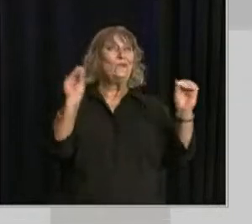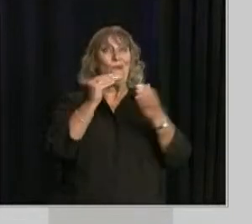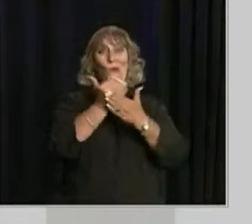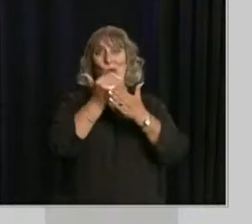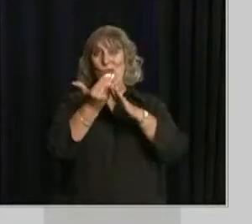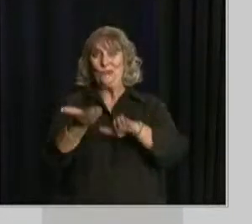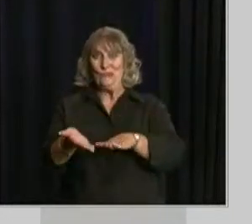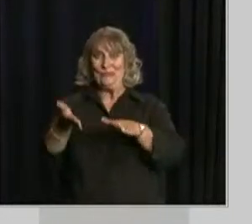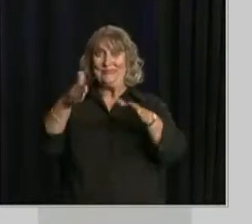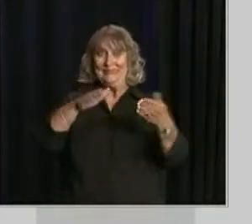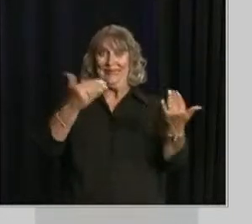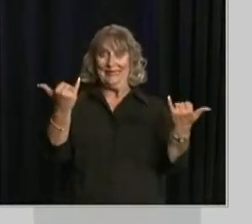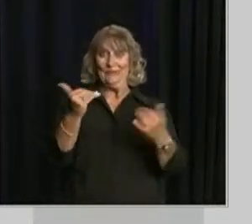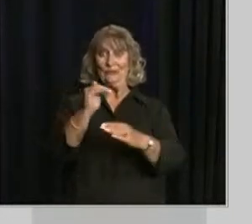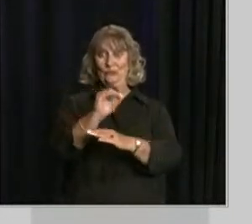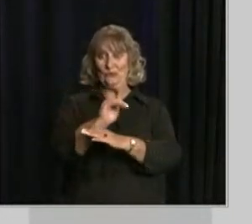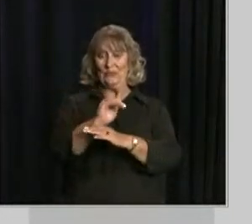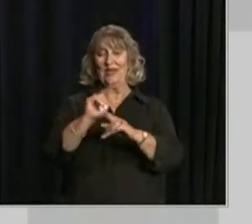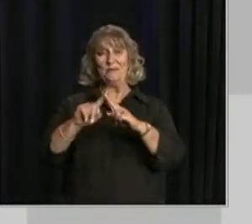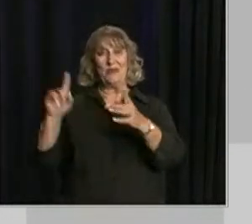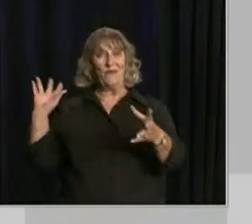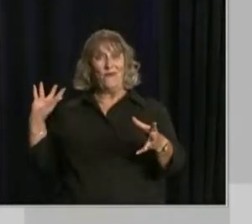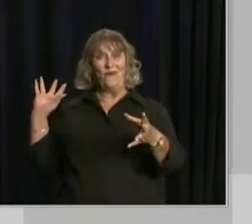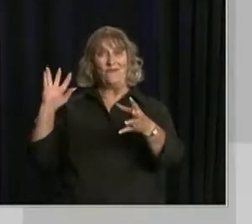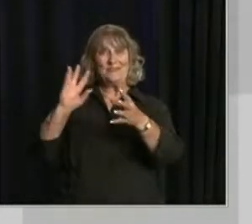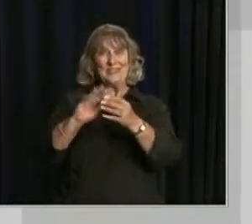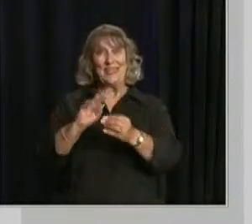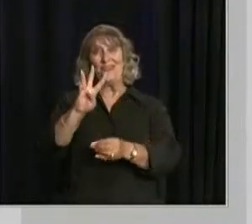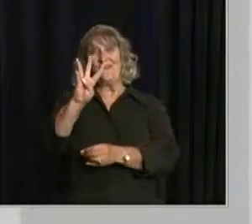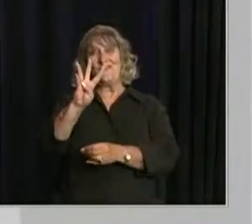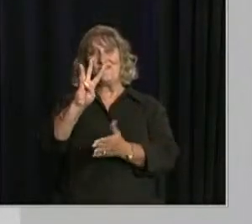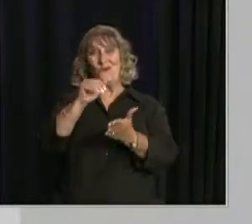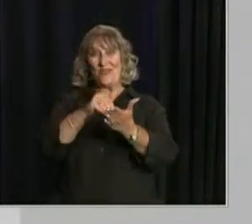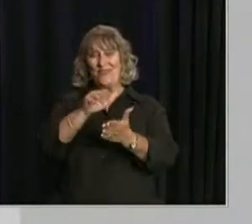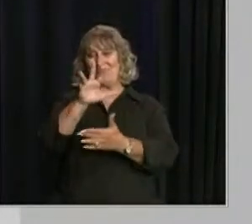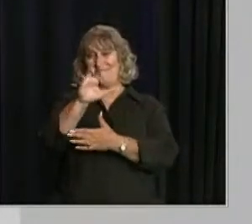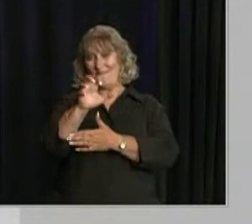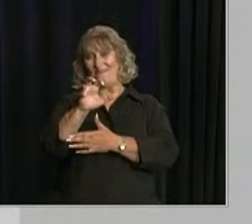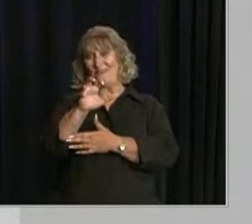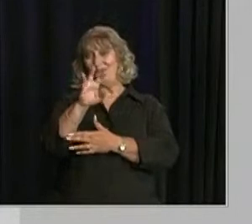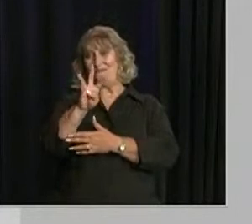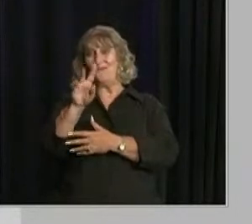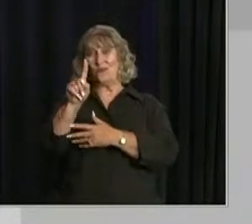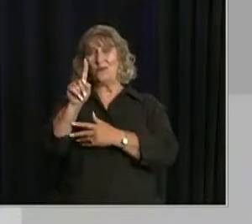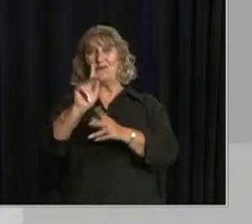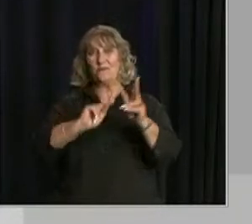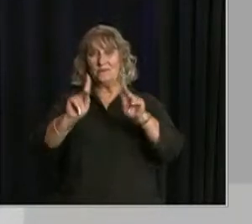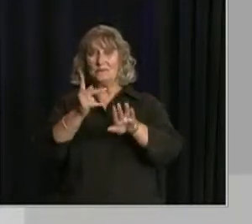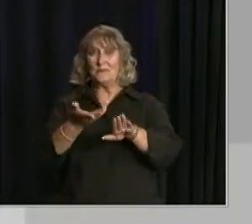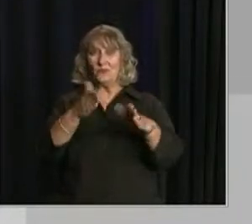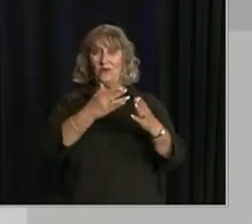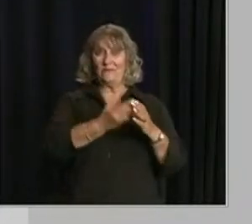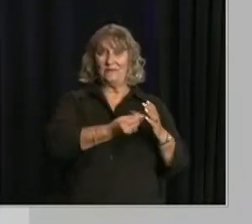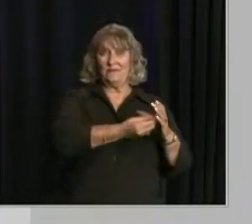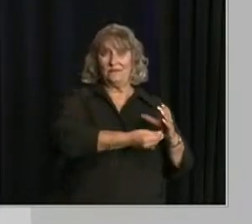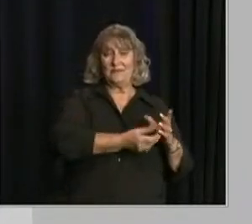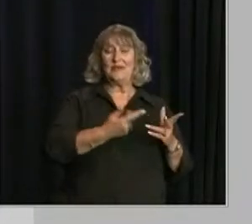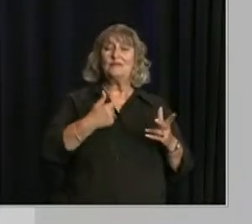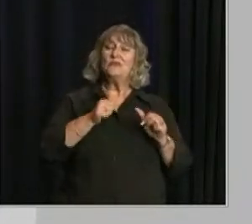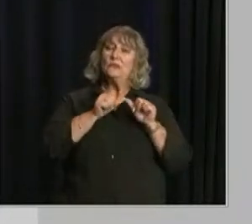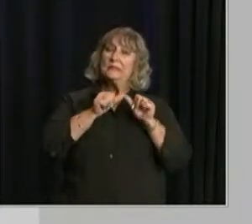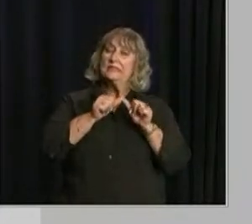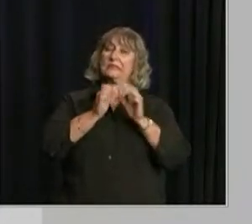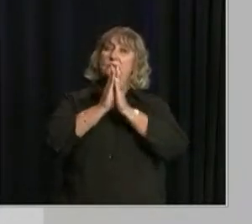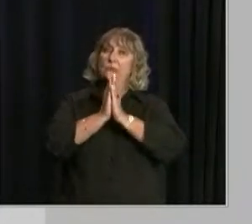report this evening, but we have lost well over 4,500 of loved ones in this community, so please continue to keep them and their families in